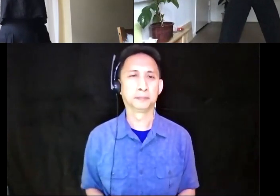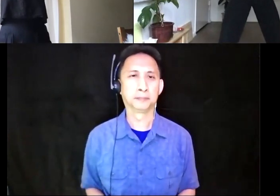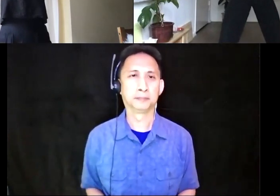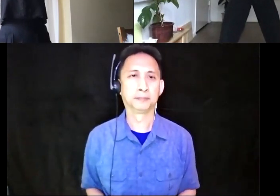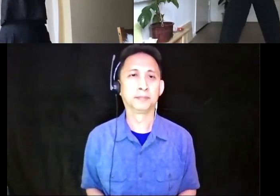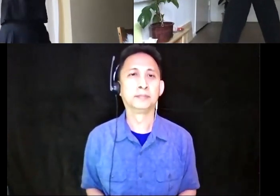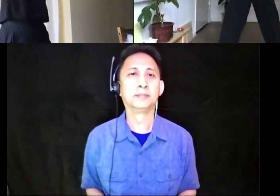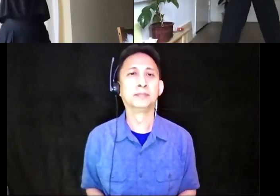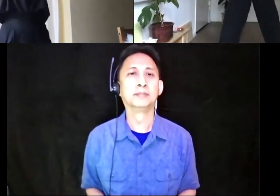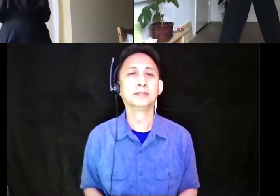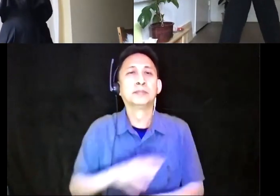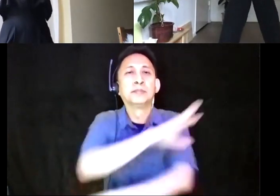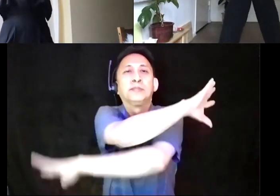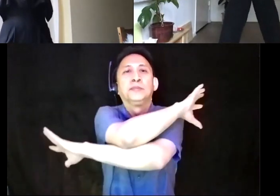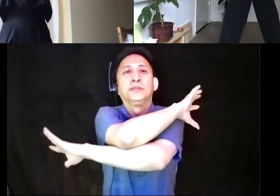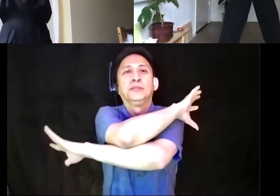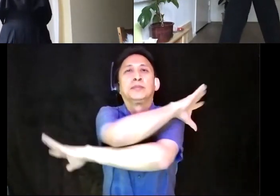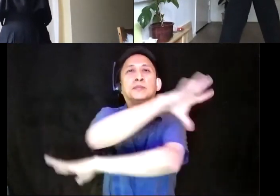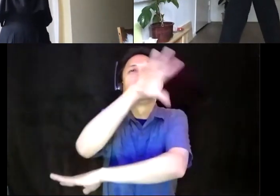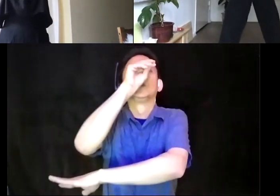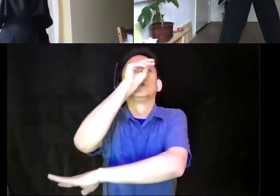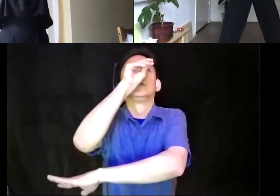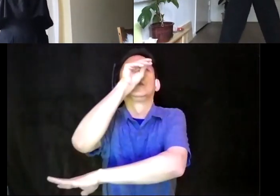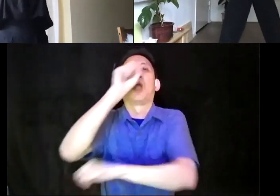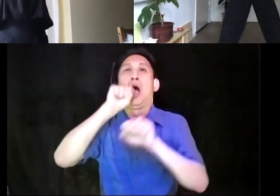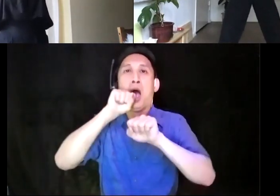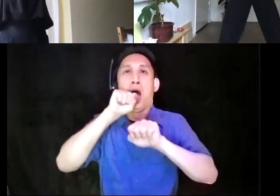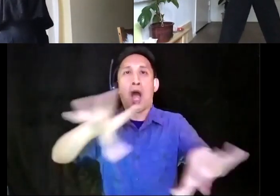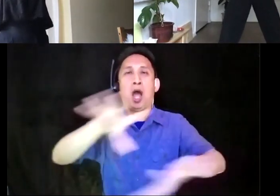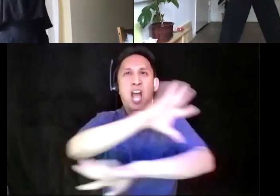Breathe in and exhale.